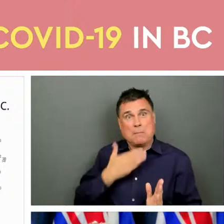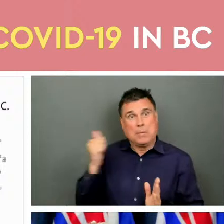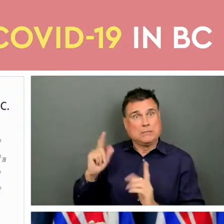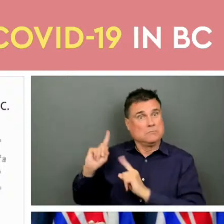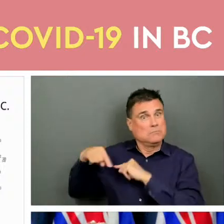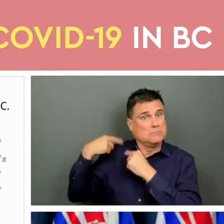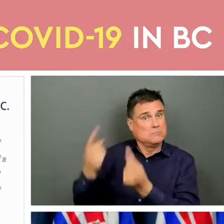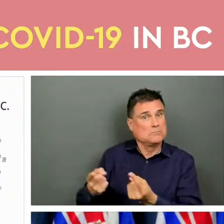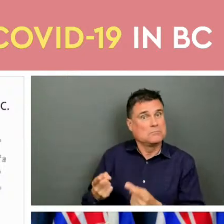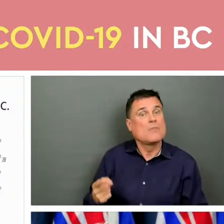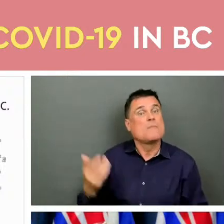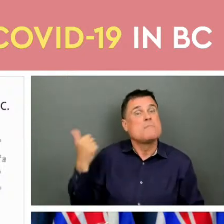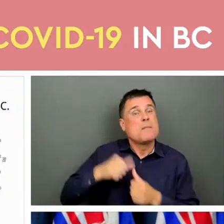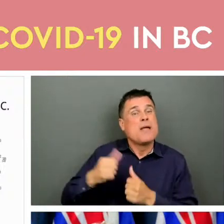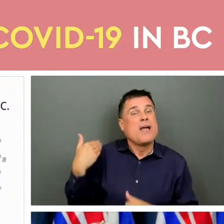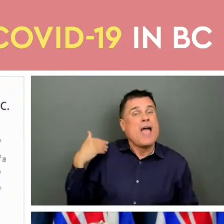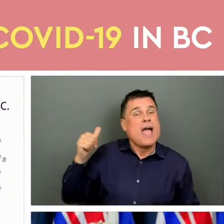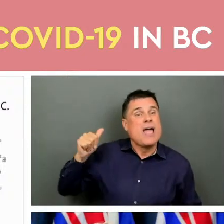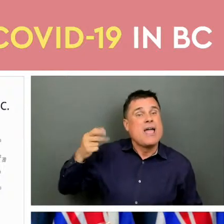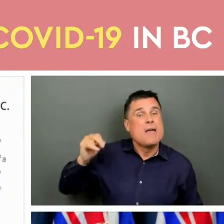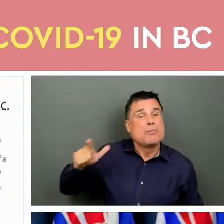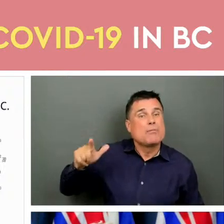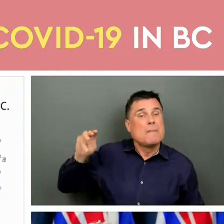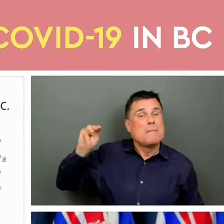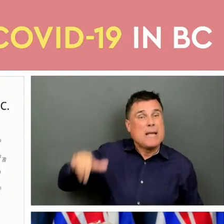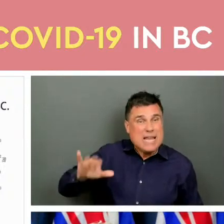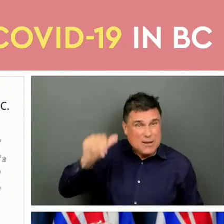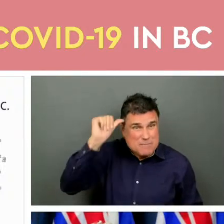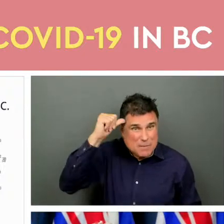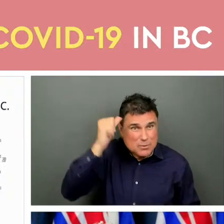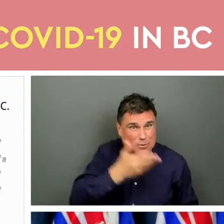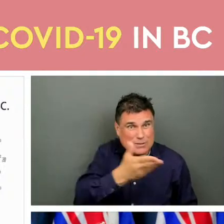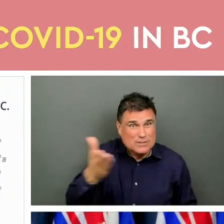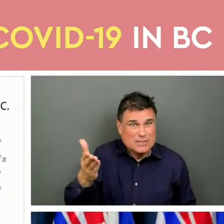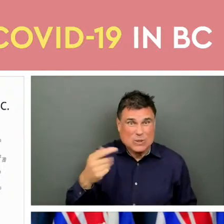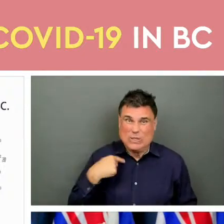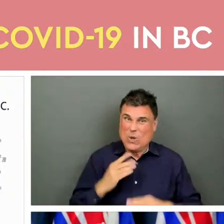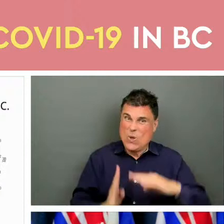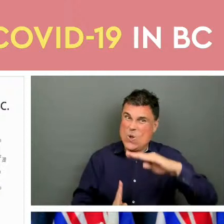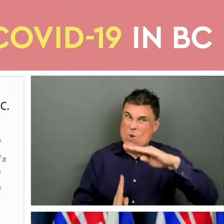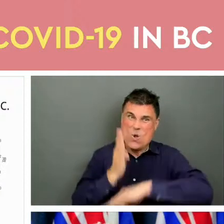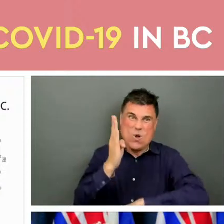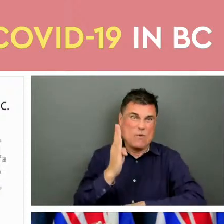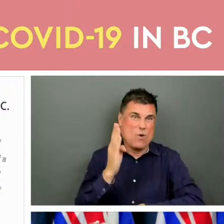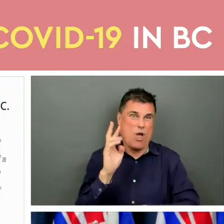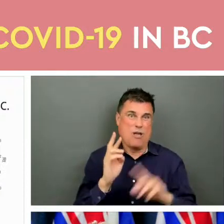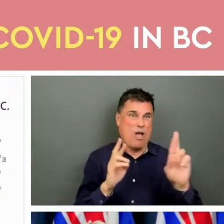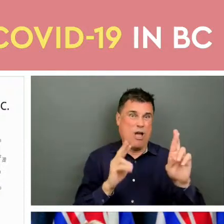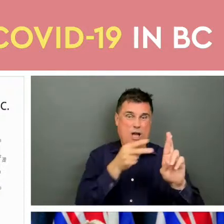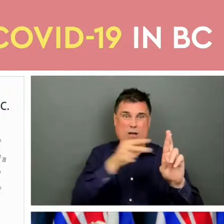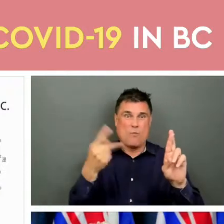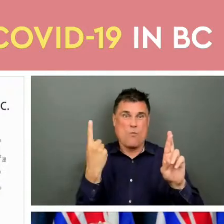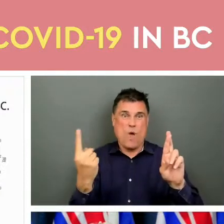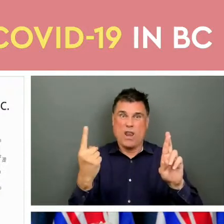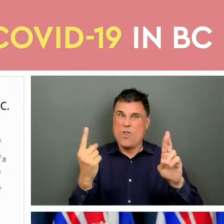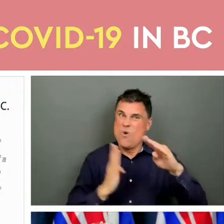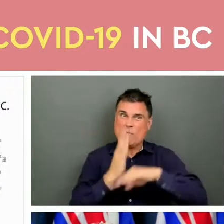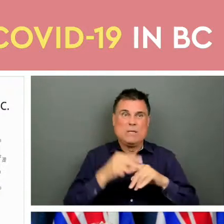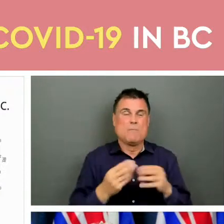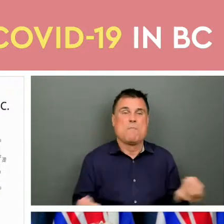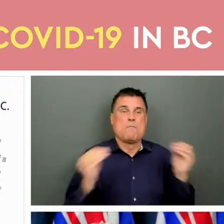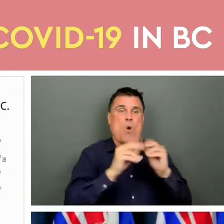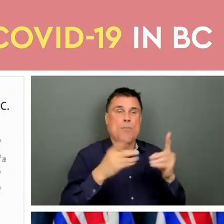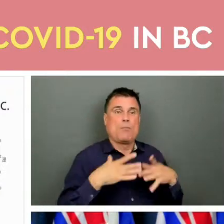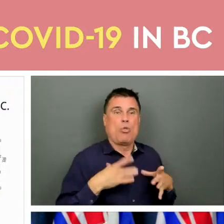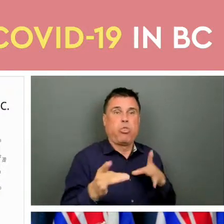April, early May, we were actually on a trajectory above one and heading up. And this is really great news, and it means